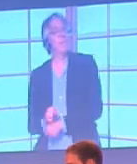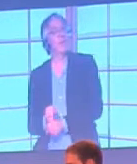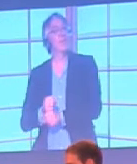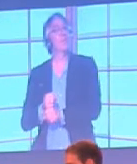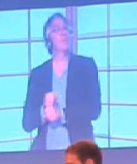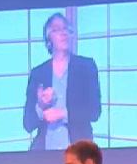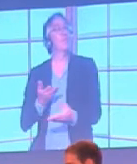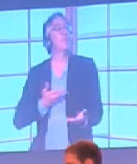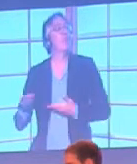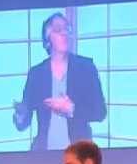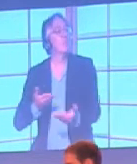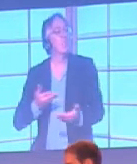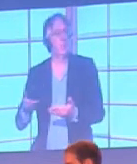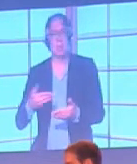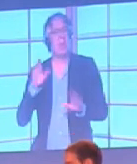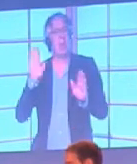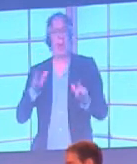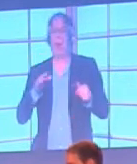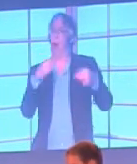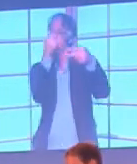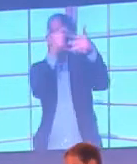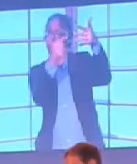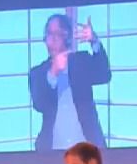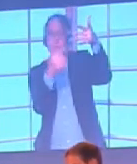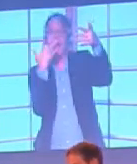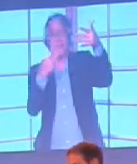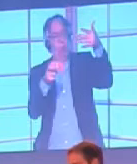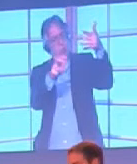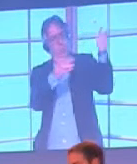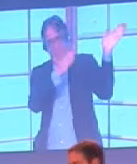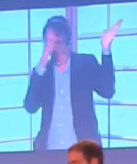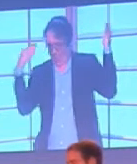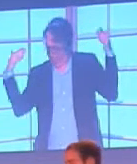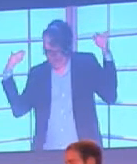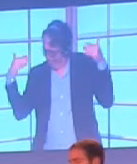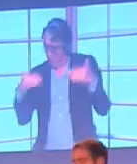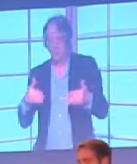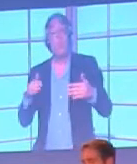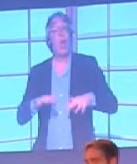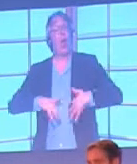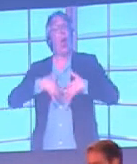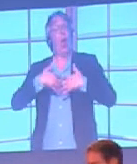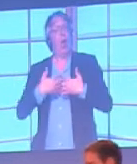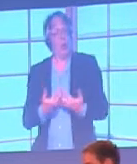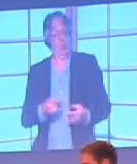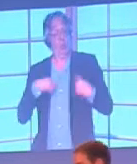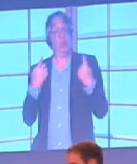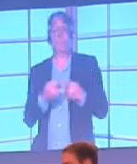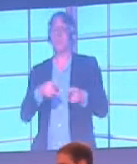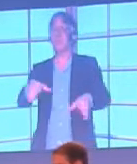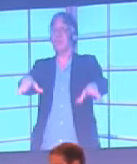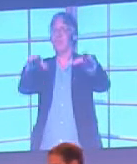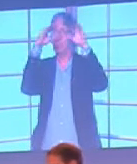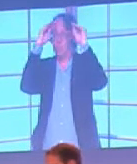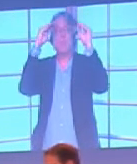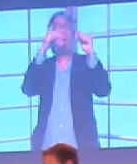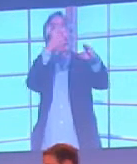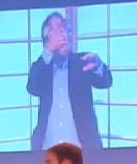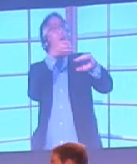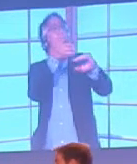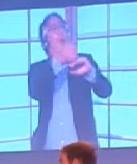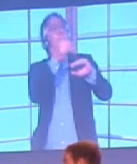Let's now jump in what we mean and how we translate access for all within